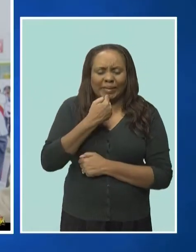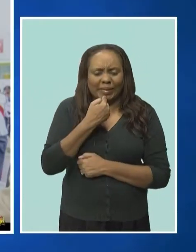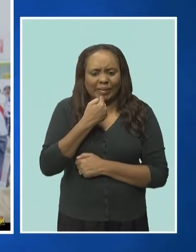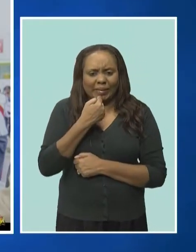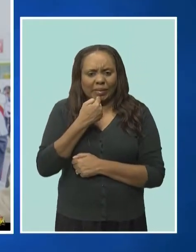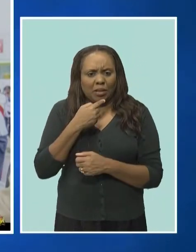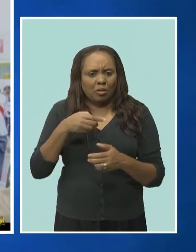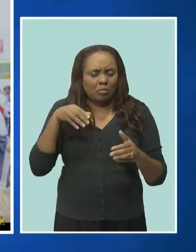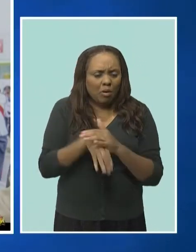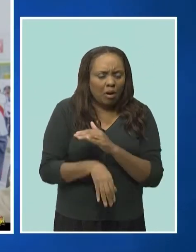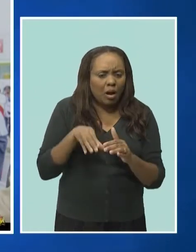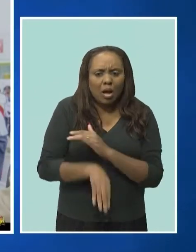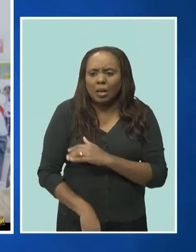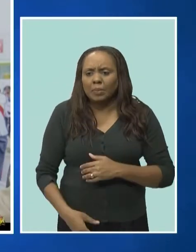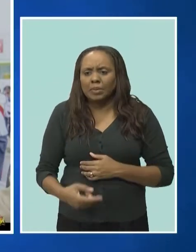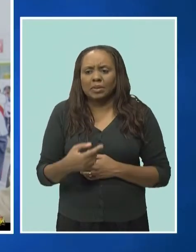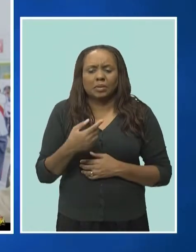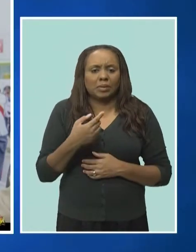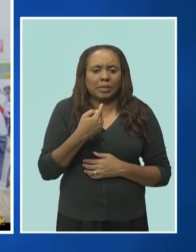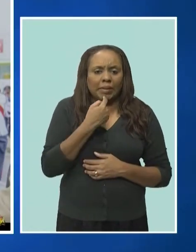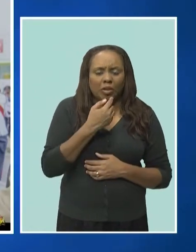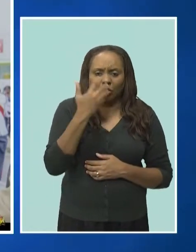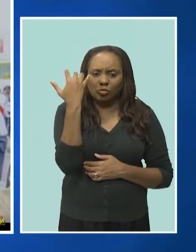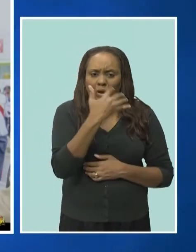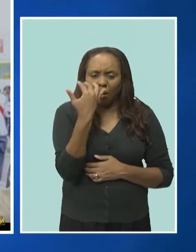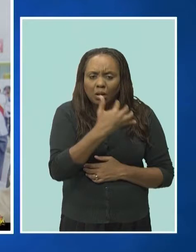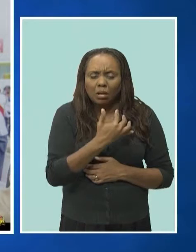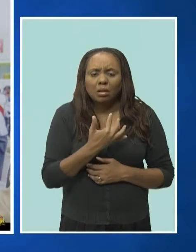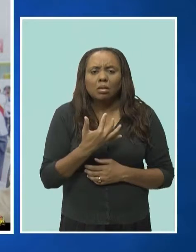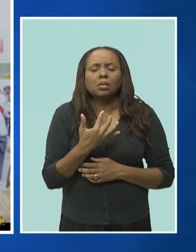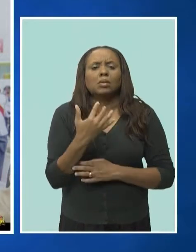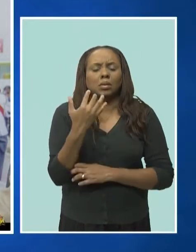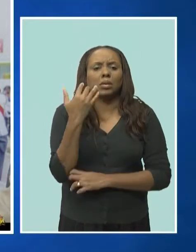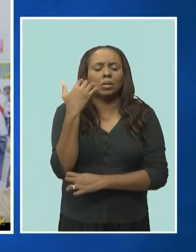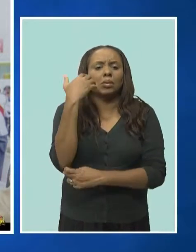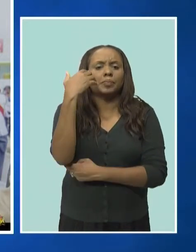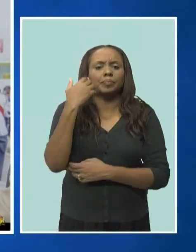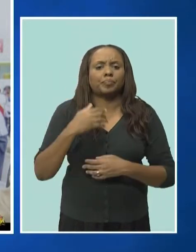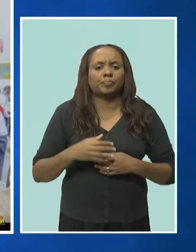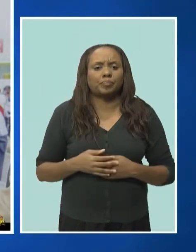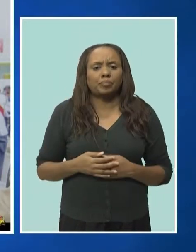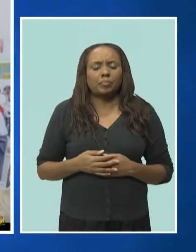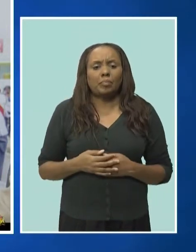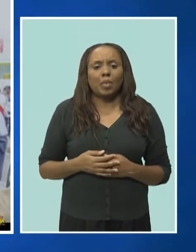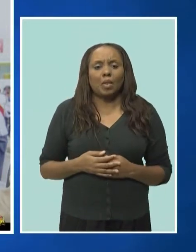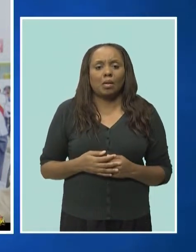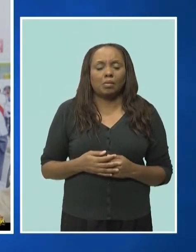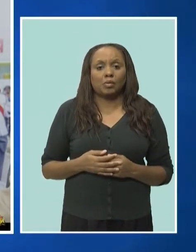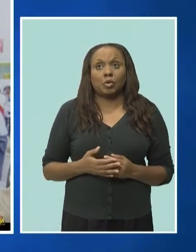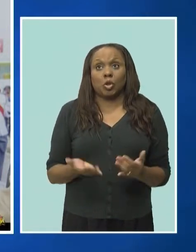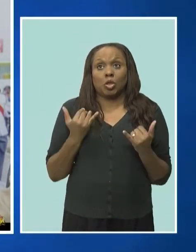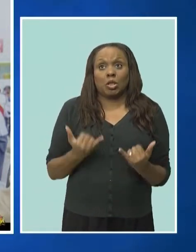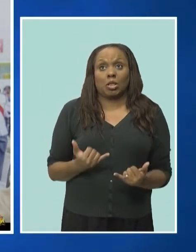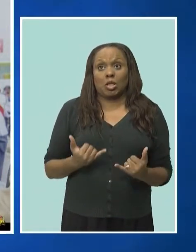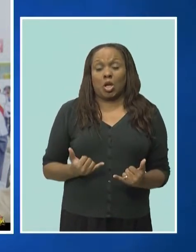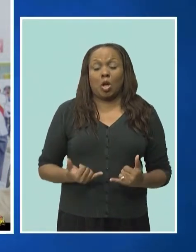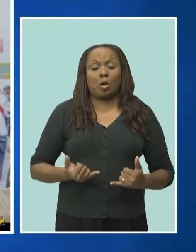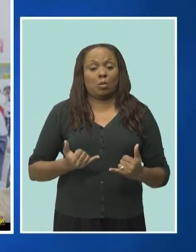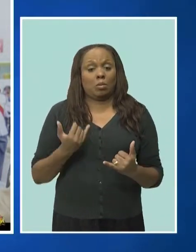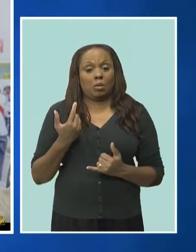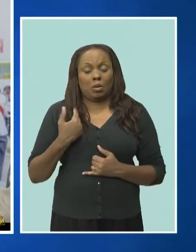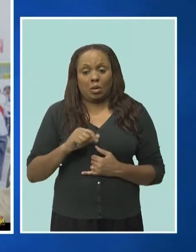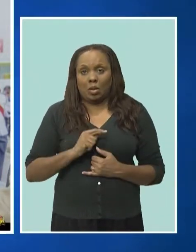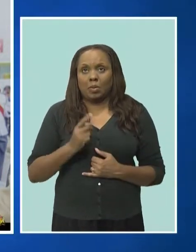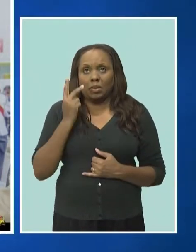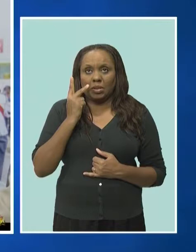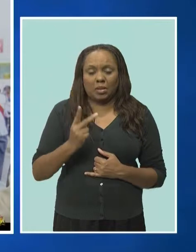controlled drugs have, to some extent, now seem to have taken on a new